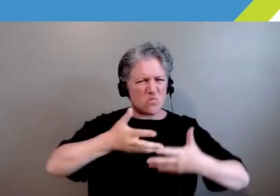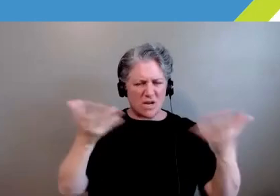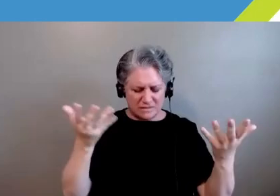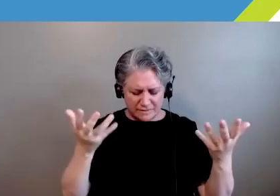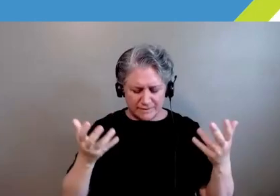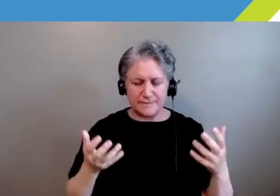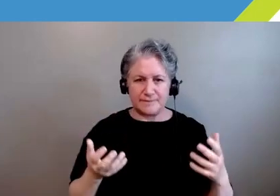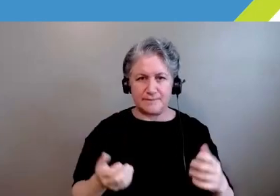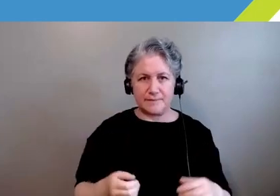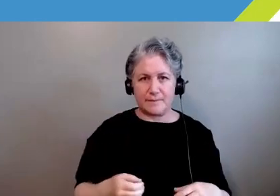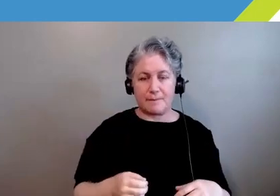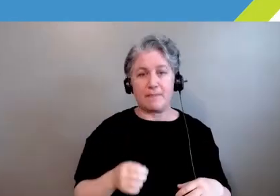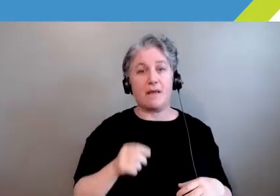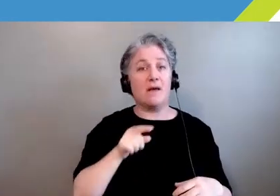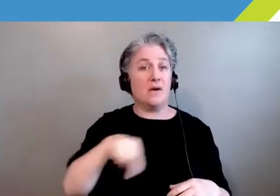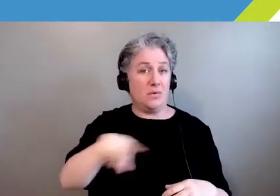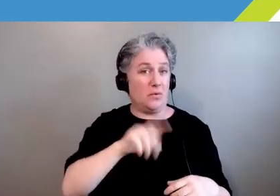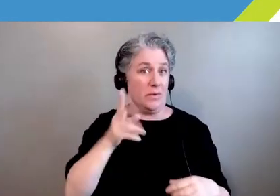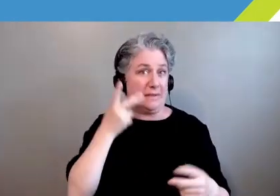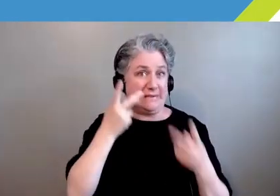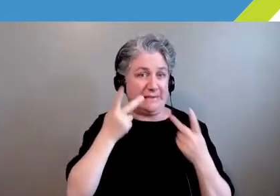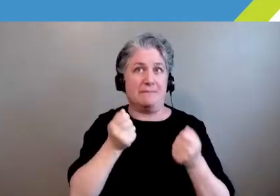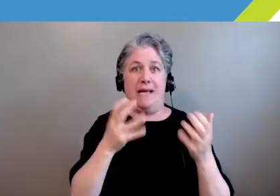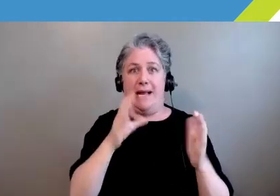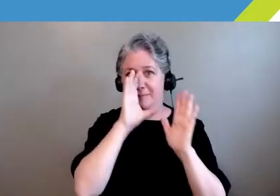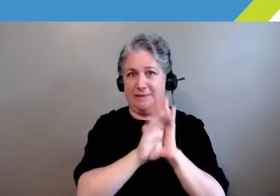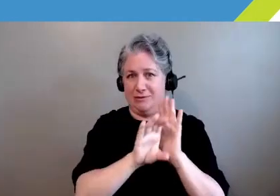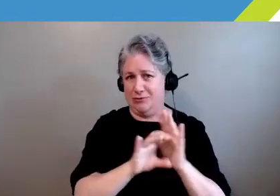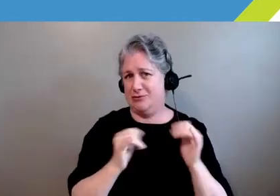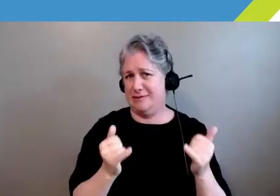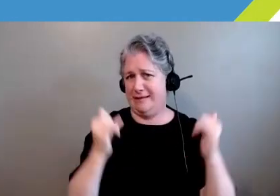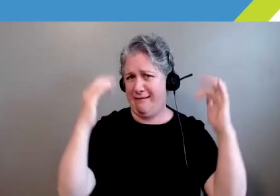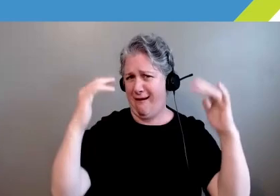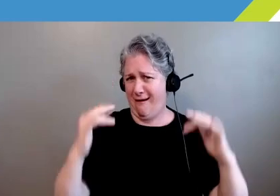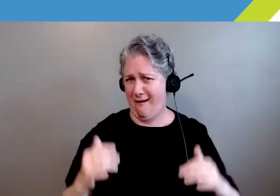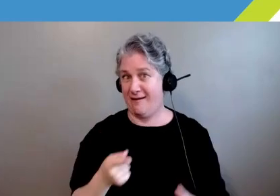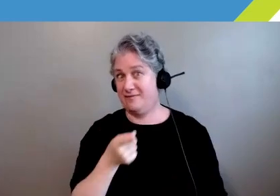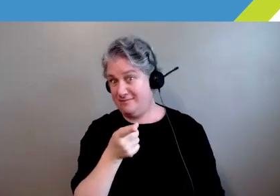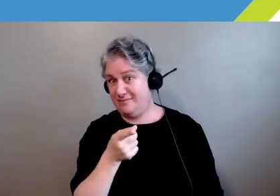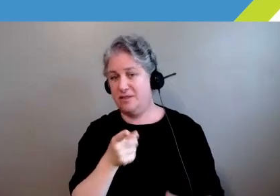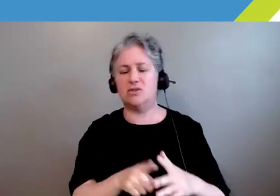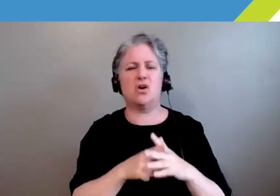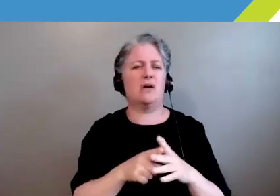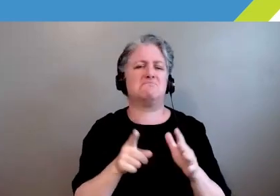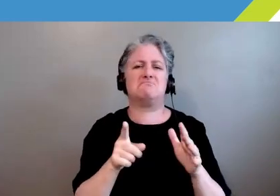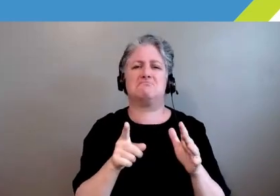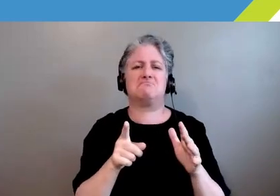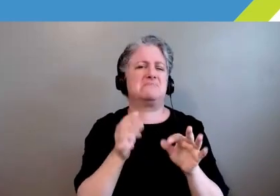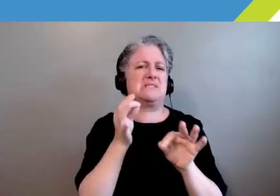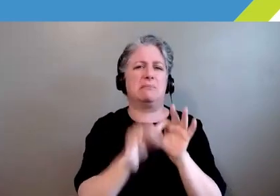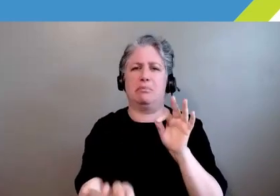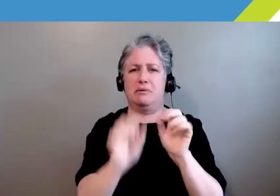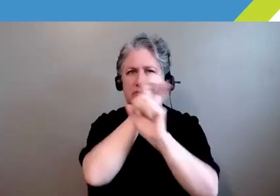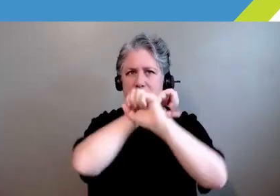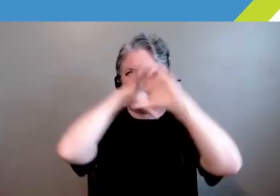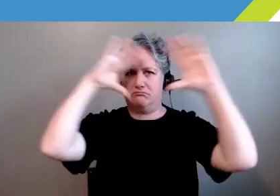So, you will see lots of pictures today. We'll start off with the real simple